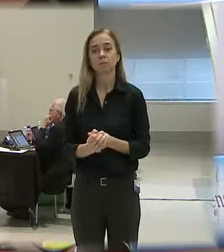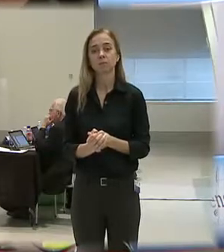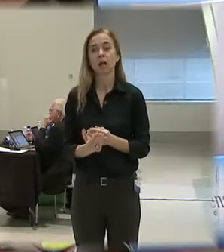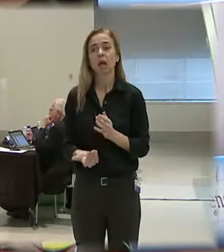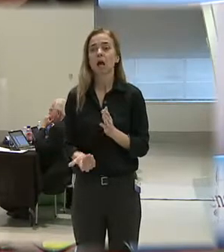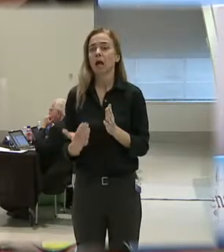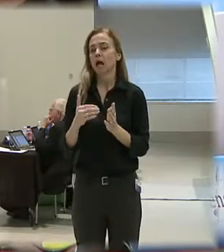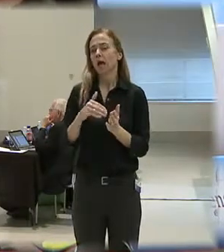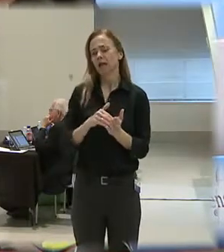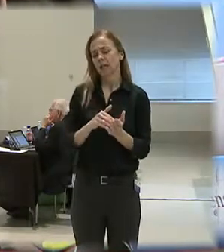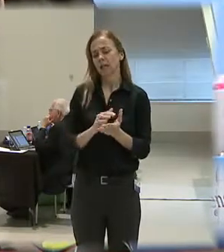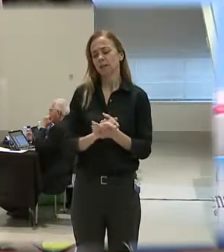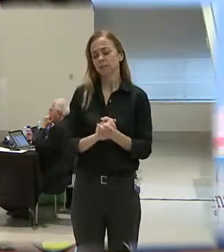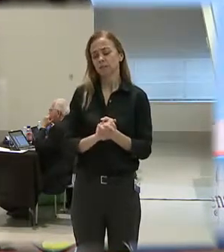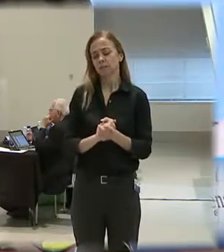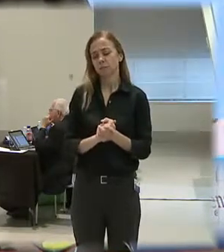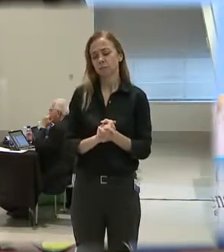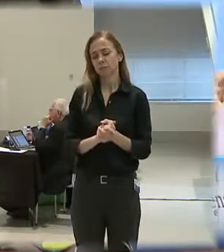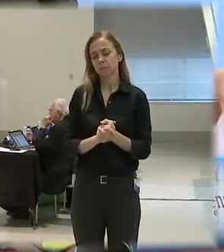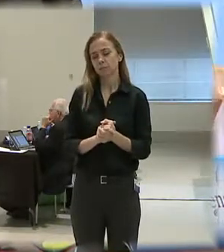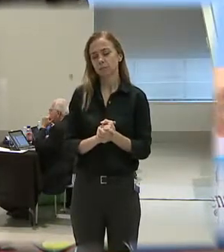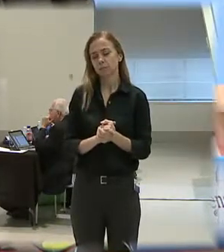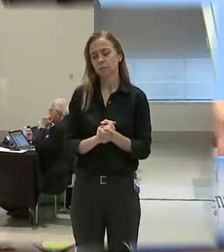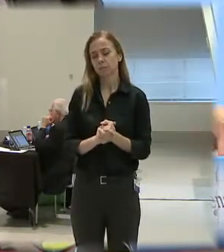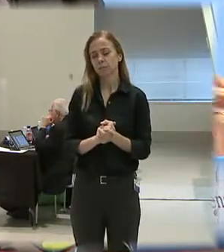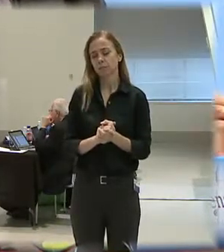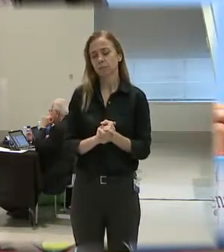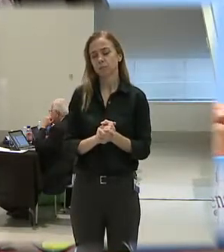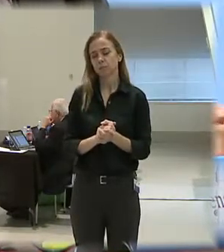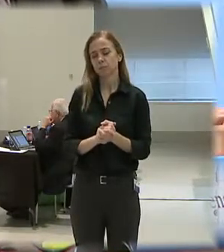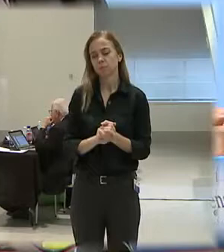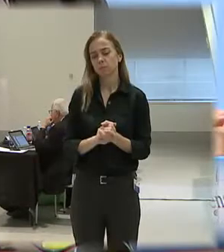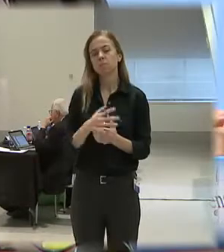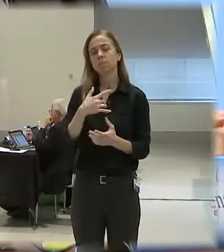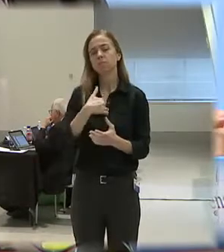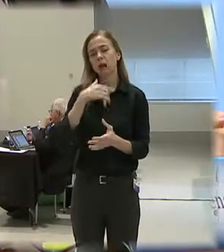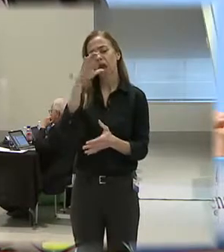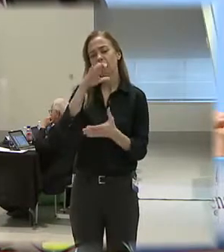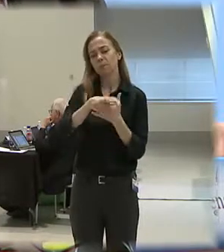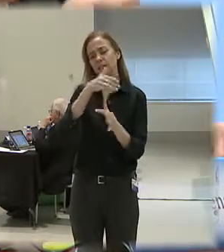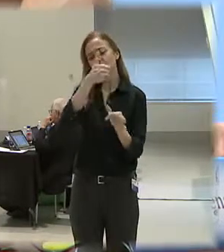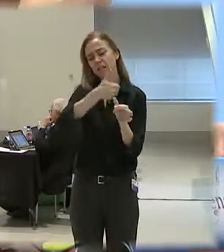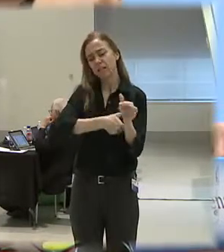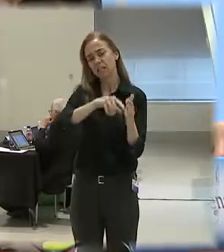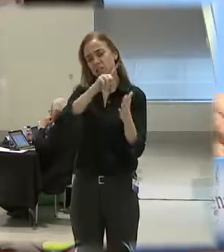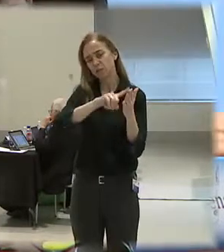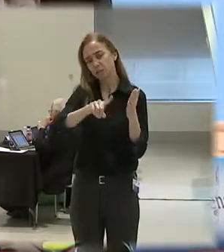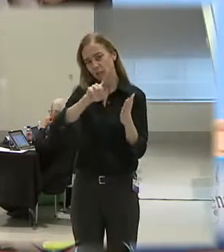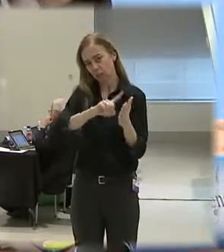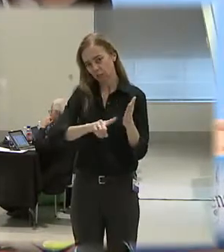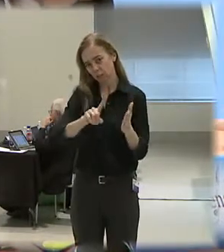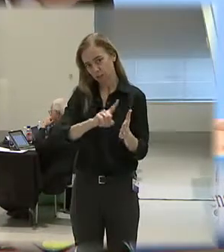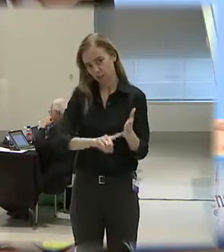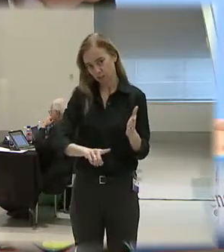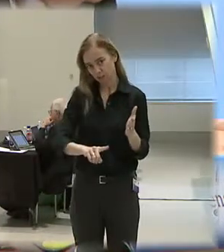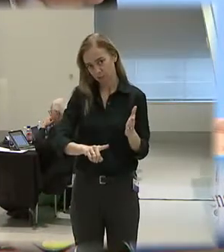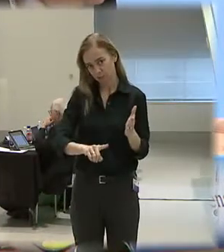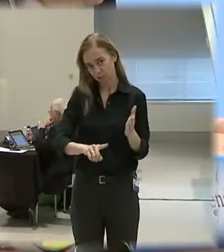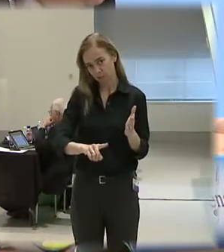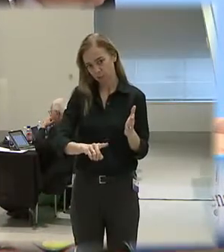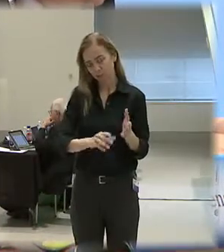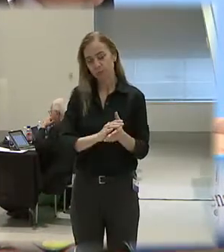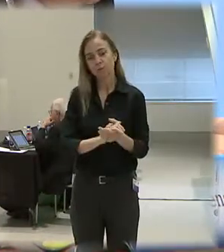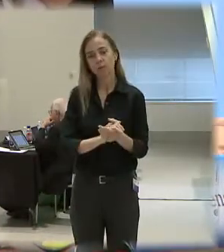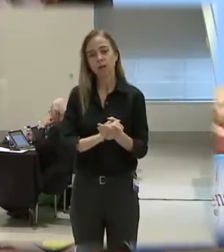Again, I believe on each investigation upon the circumstances that is before the individual